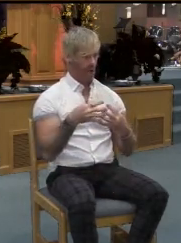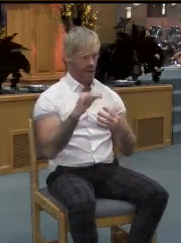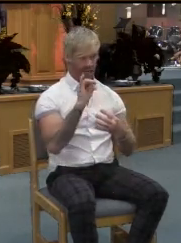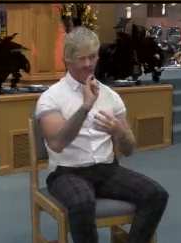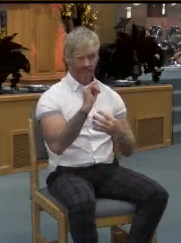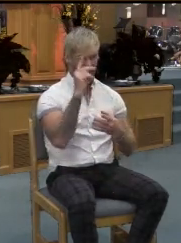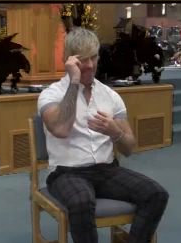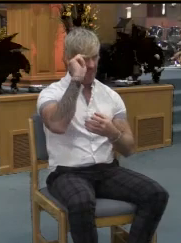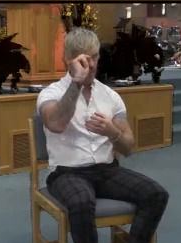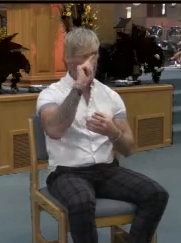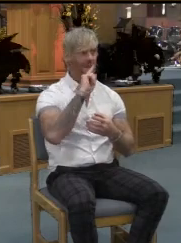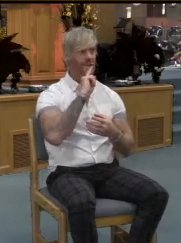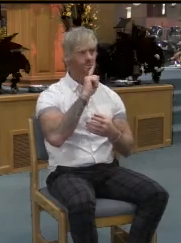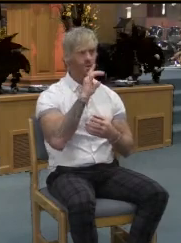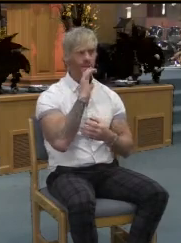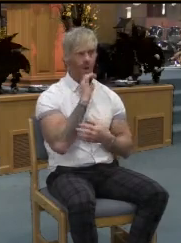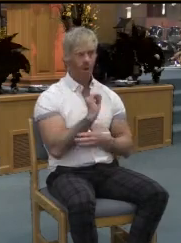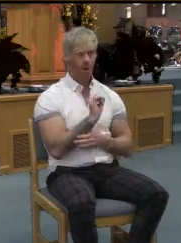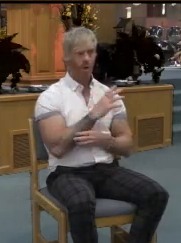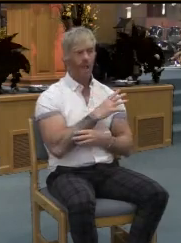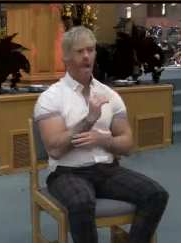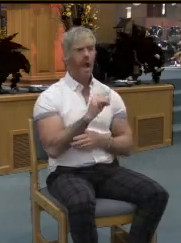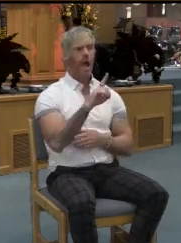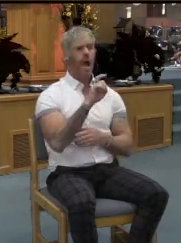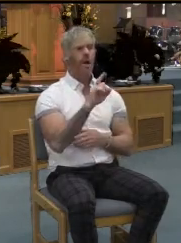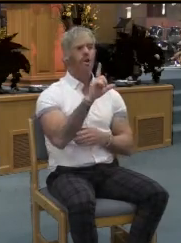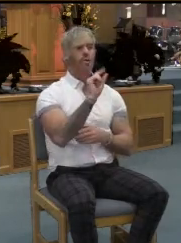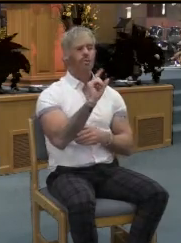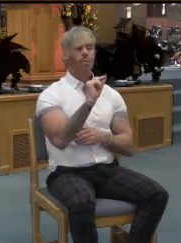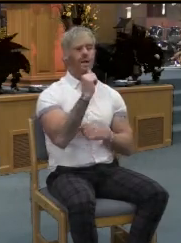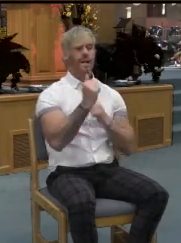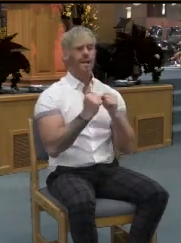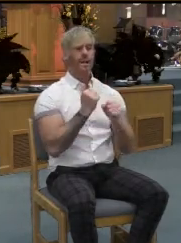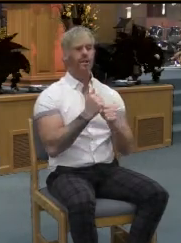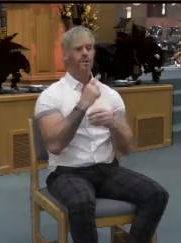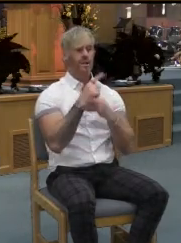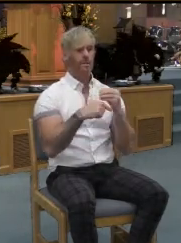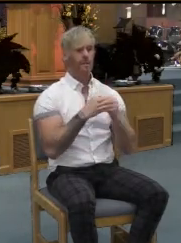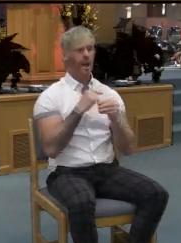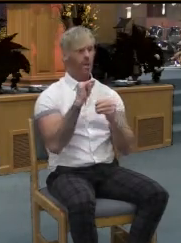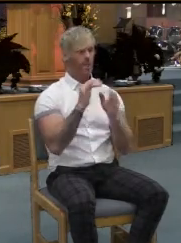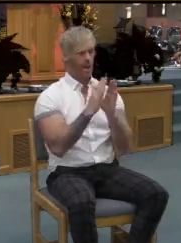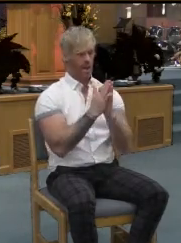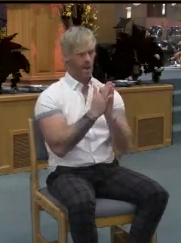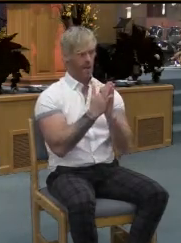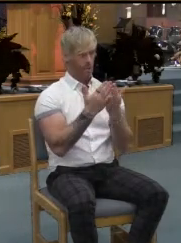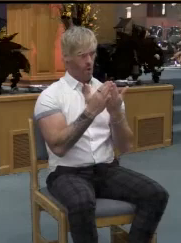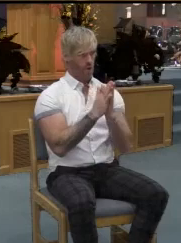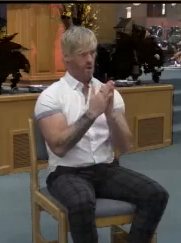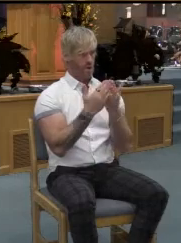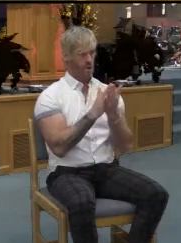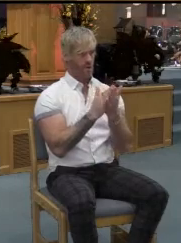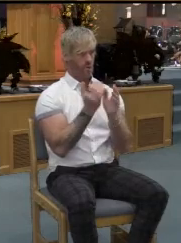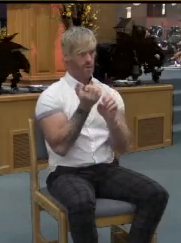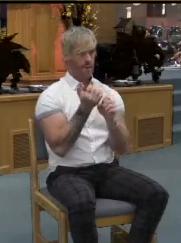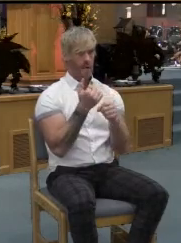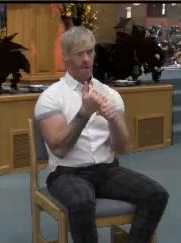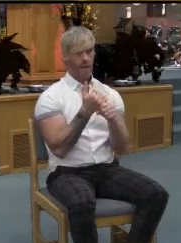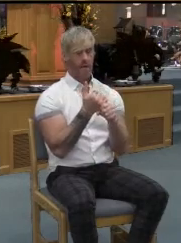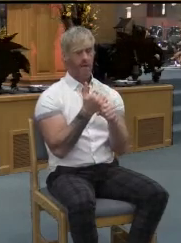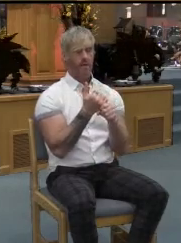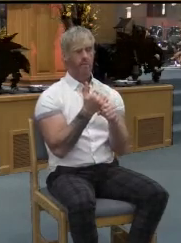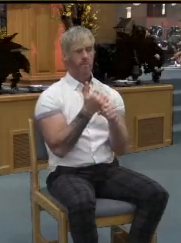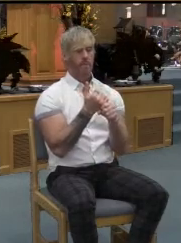120 years after the publishing of On the Origin of the Species by Charles Darwin,